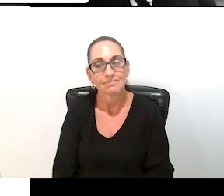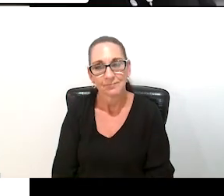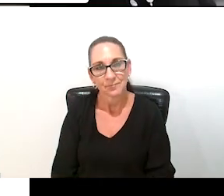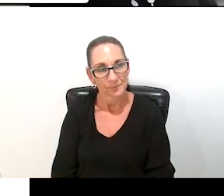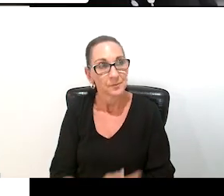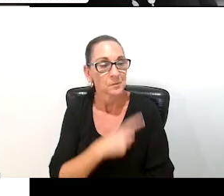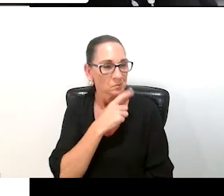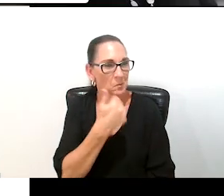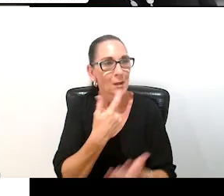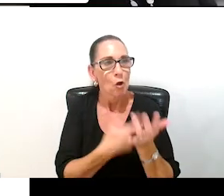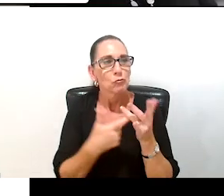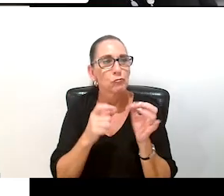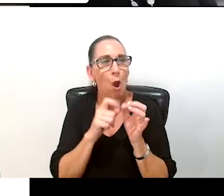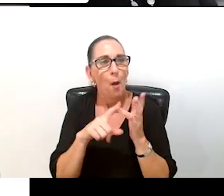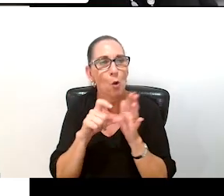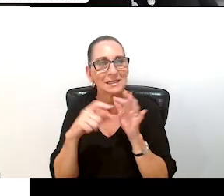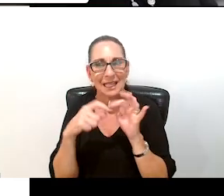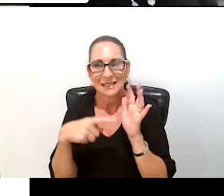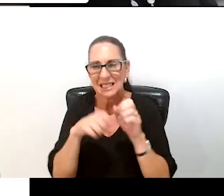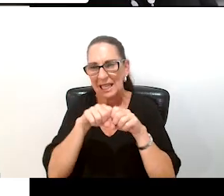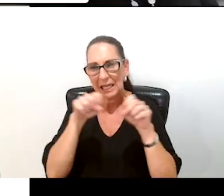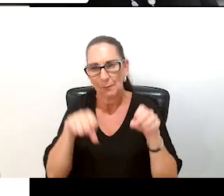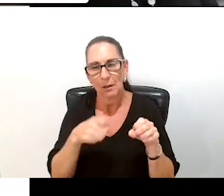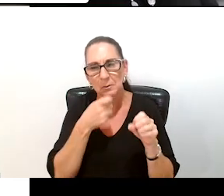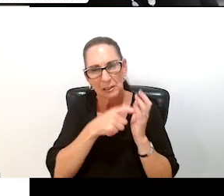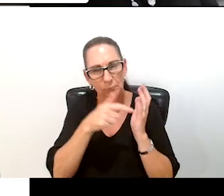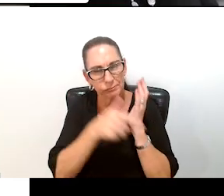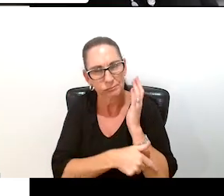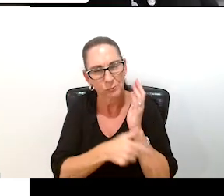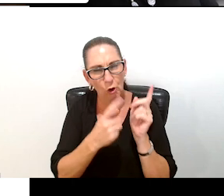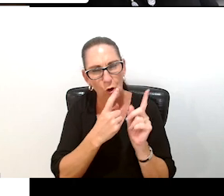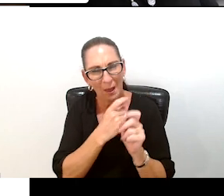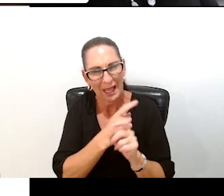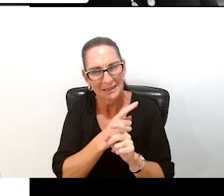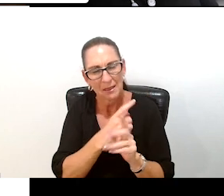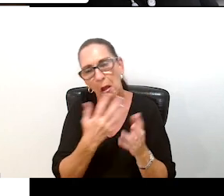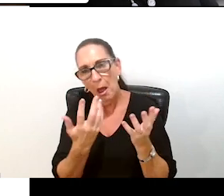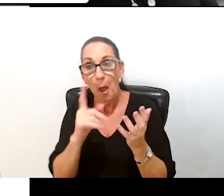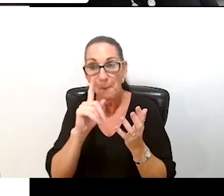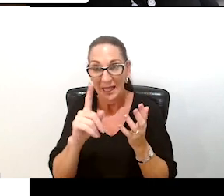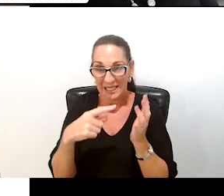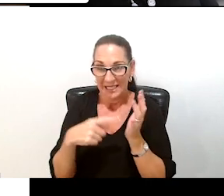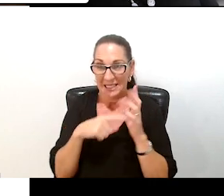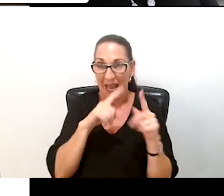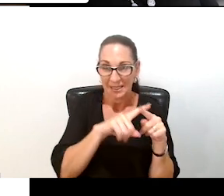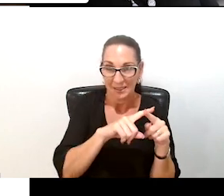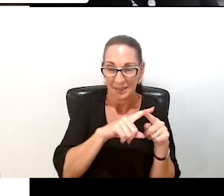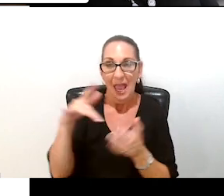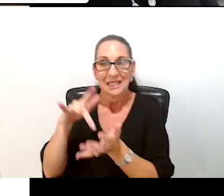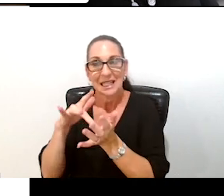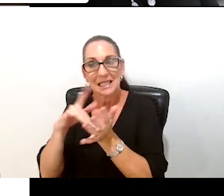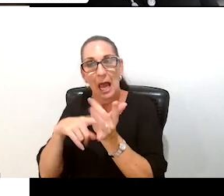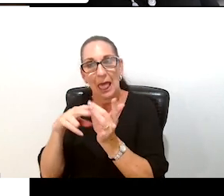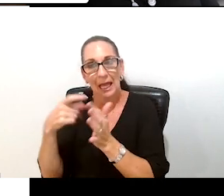Well, what happened with the robo-debt scheme is very complicated, but in summary, tax and Centrelink data was